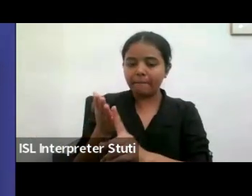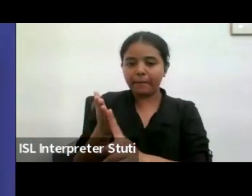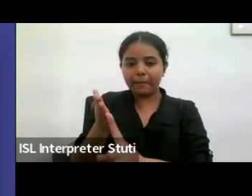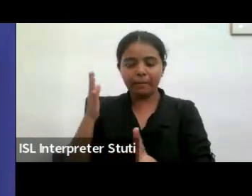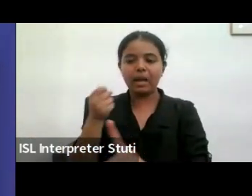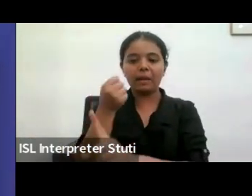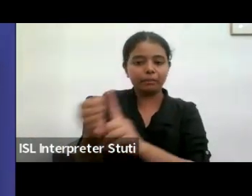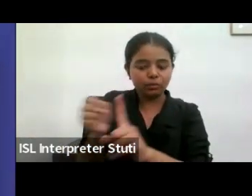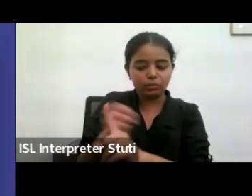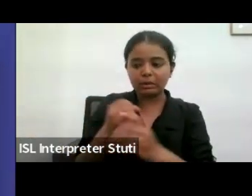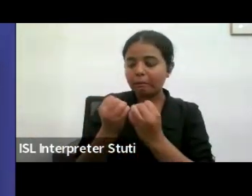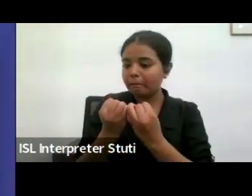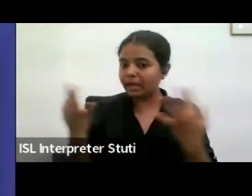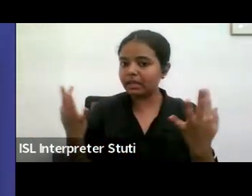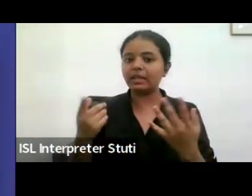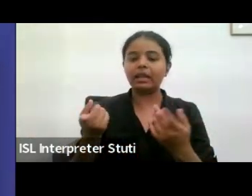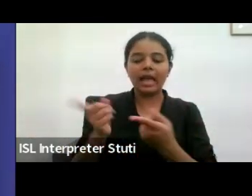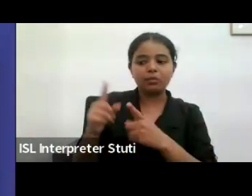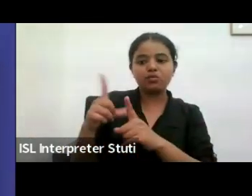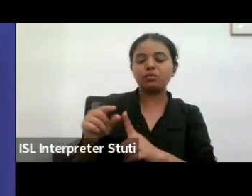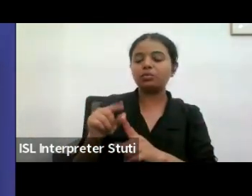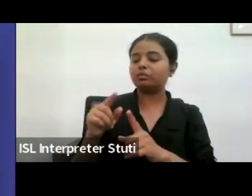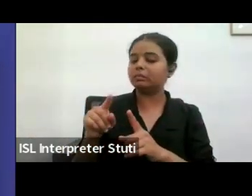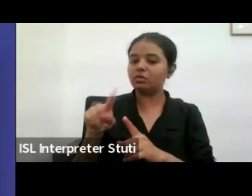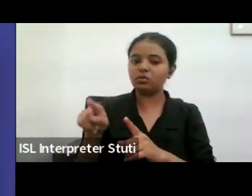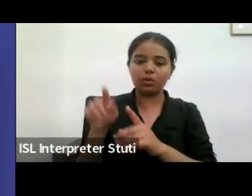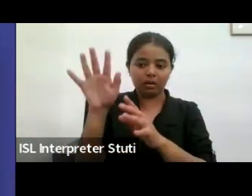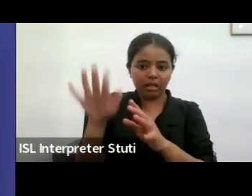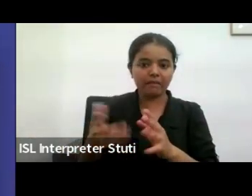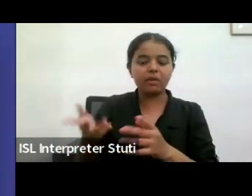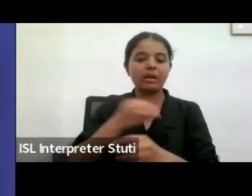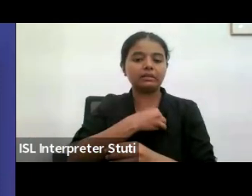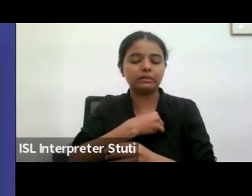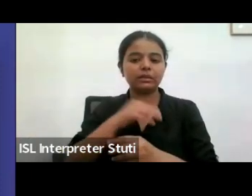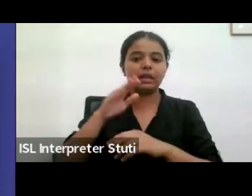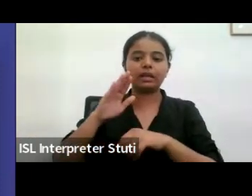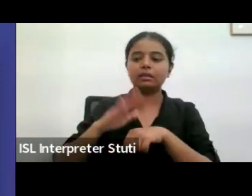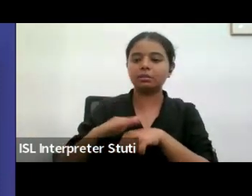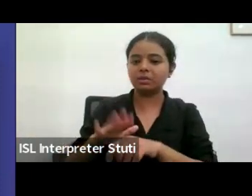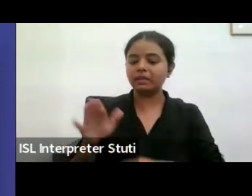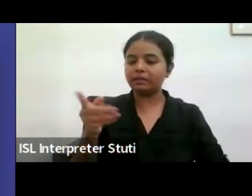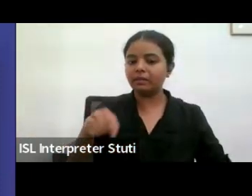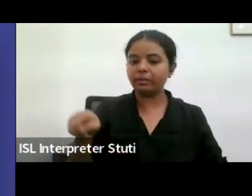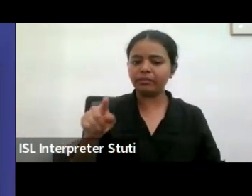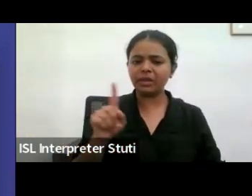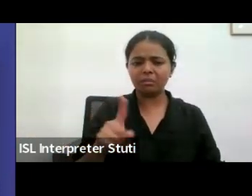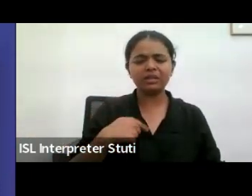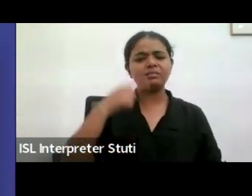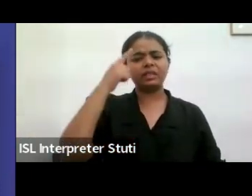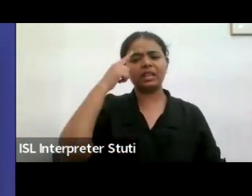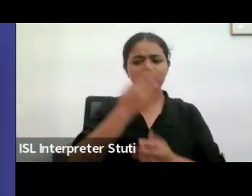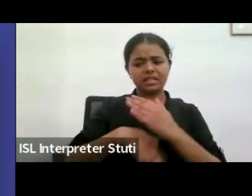abuse. In this model, we often have not thought about concepts such as the dignity of the